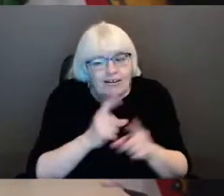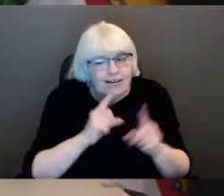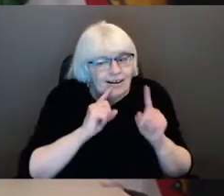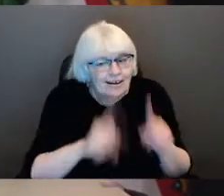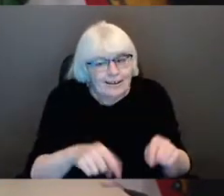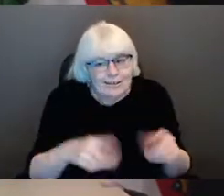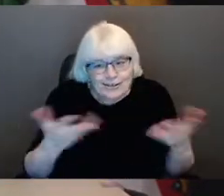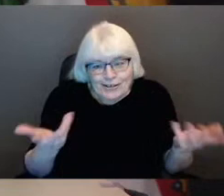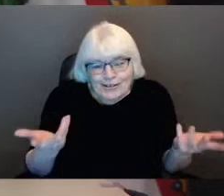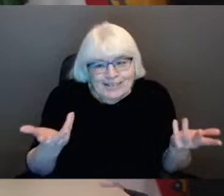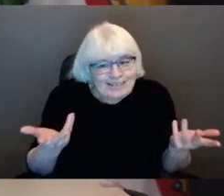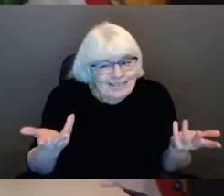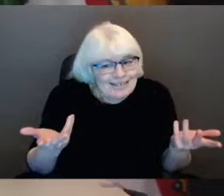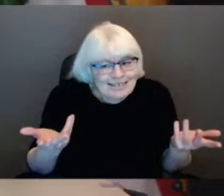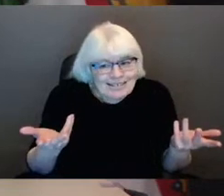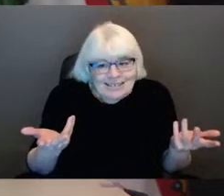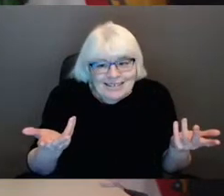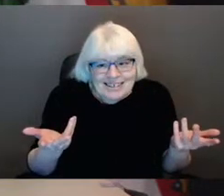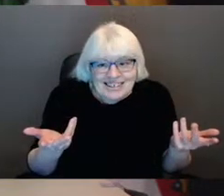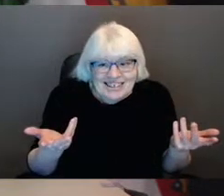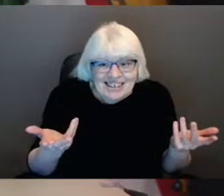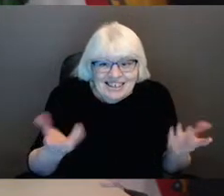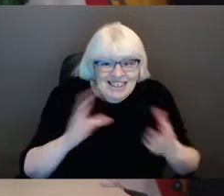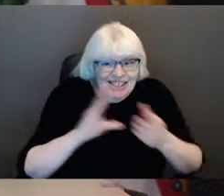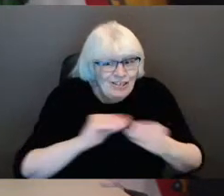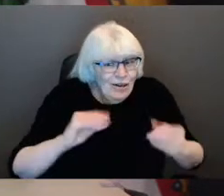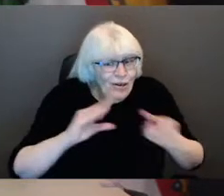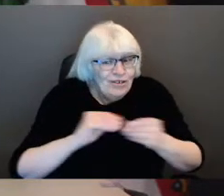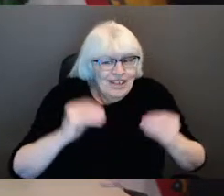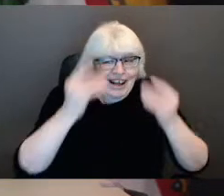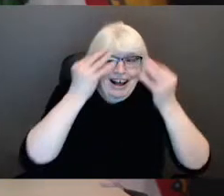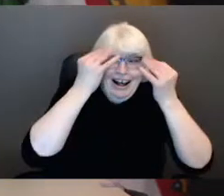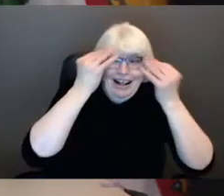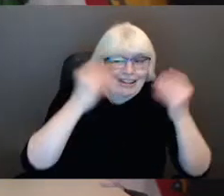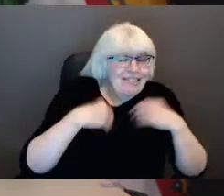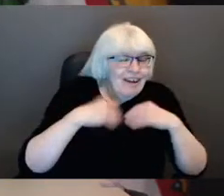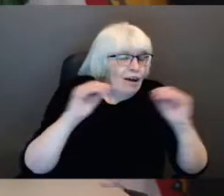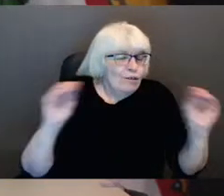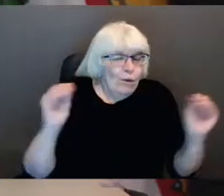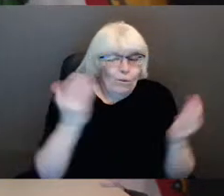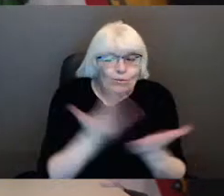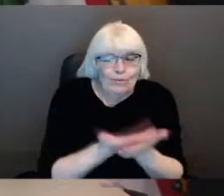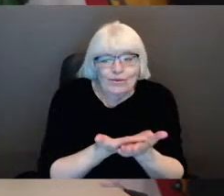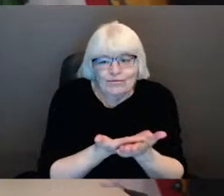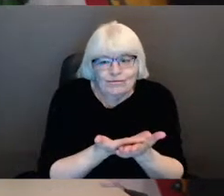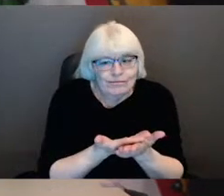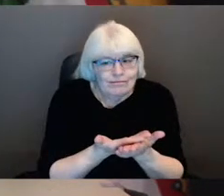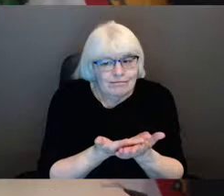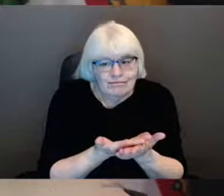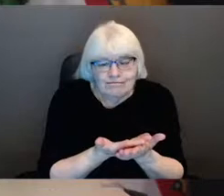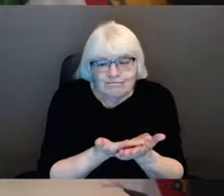just anecdotal thoughts that individuals or that we might have.